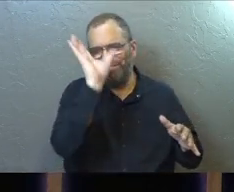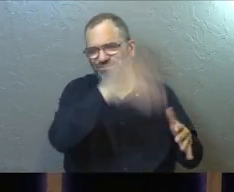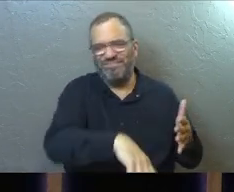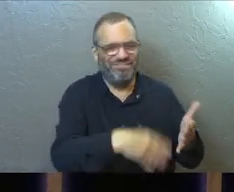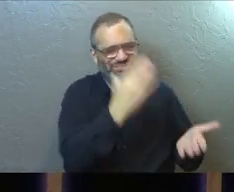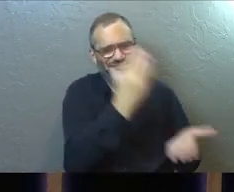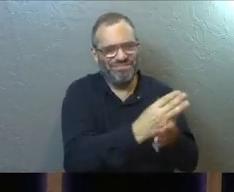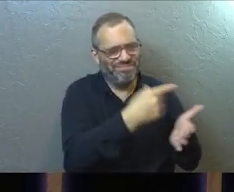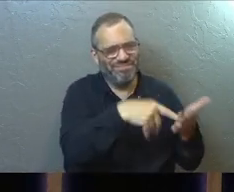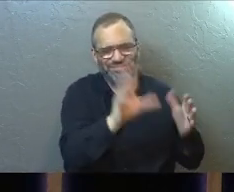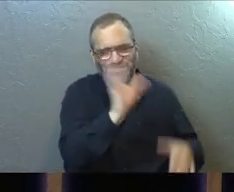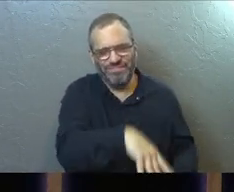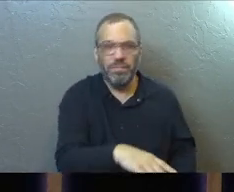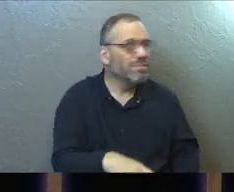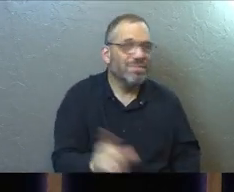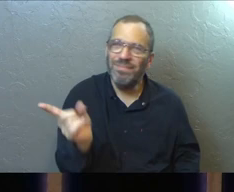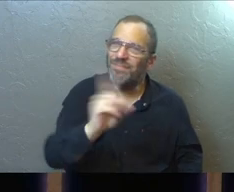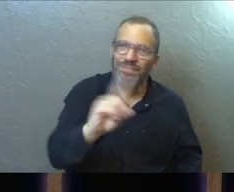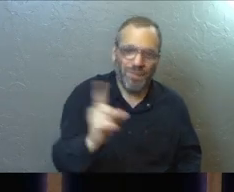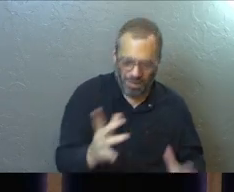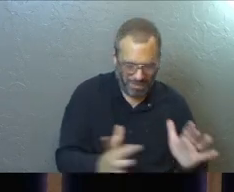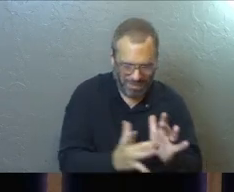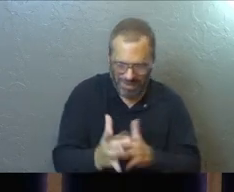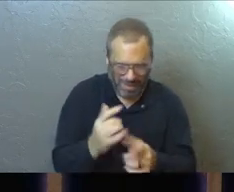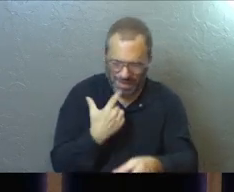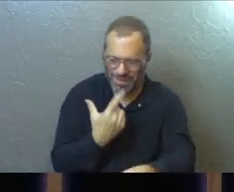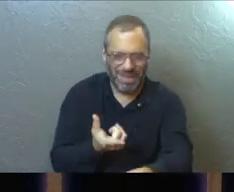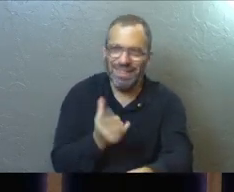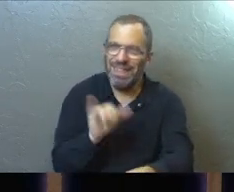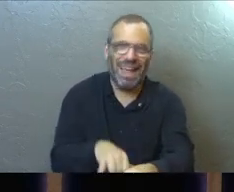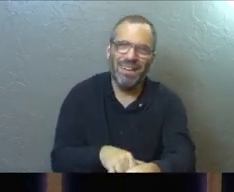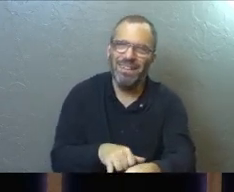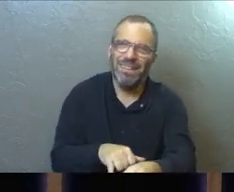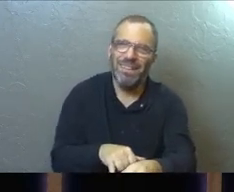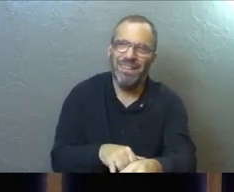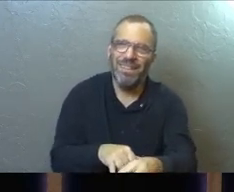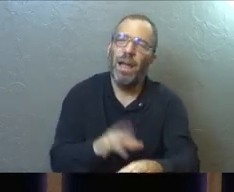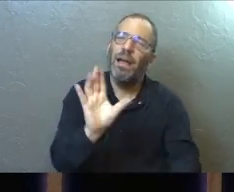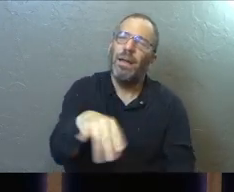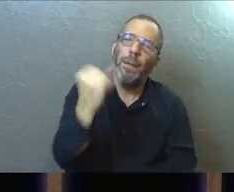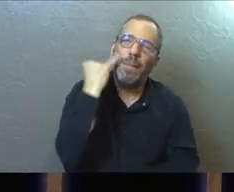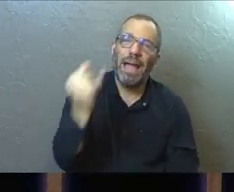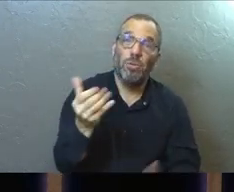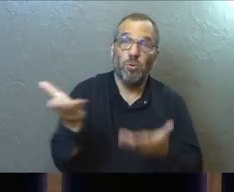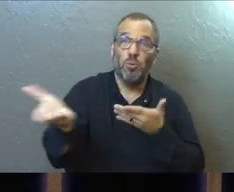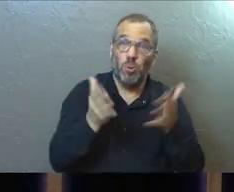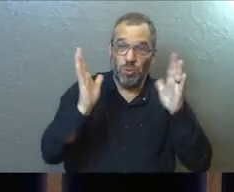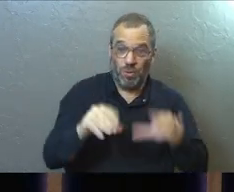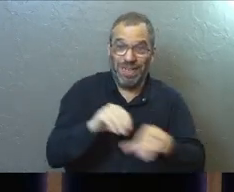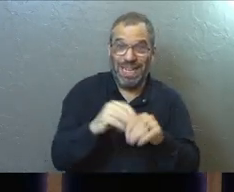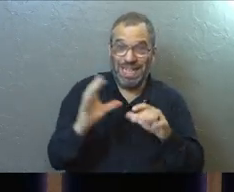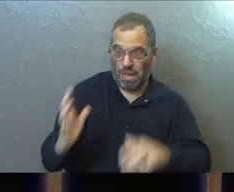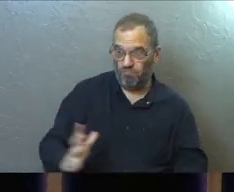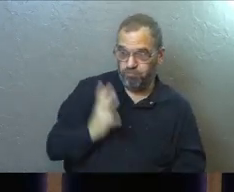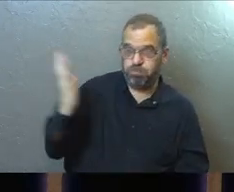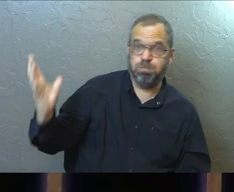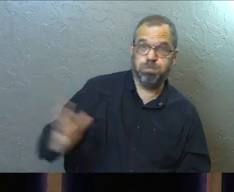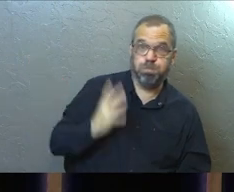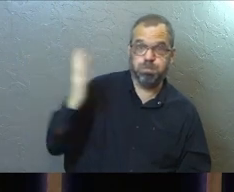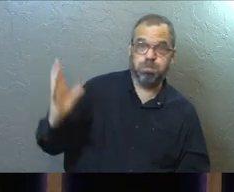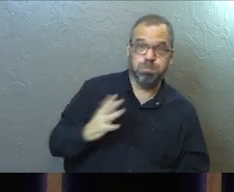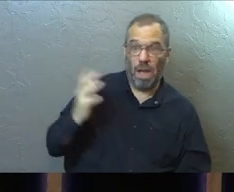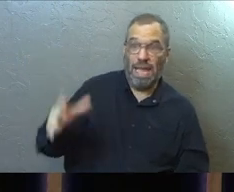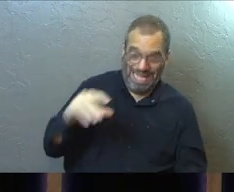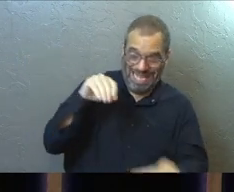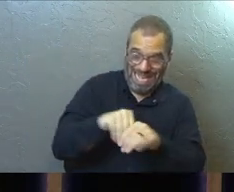done. And that is not the way the Bible paints that picture. Imagine that you're a servant in that house and you